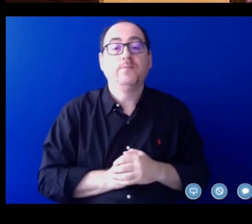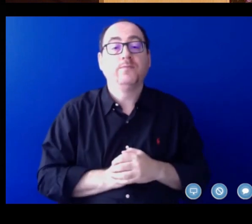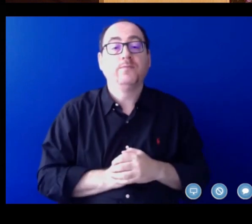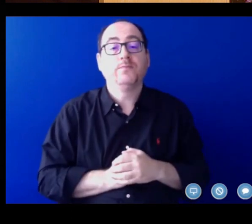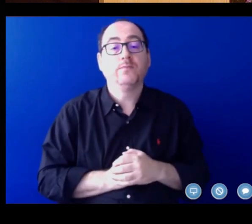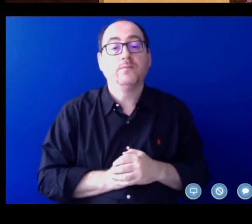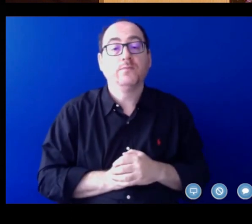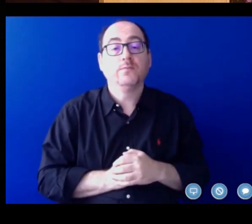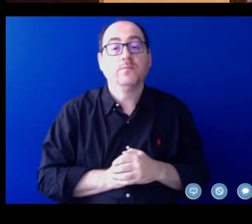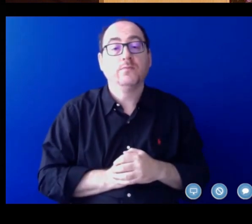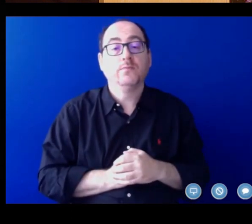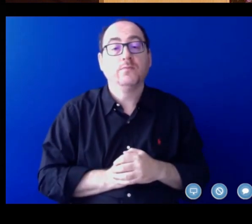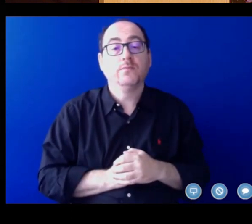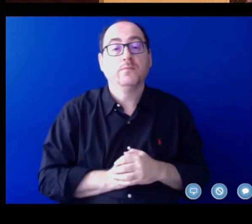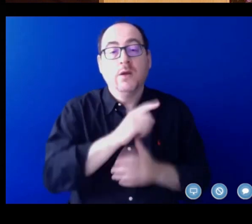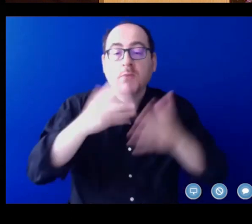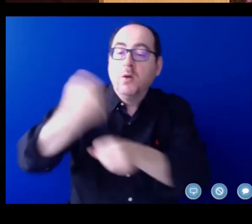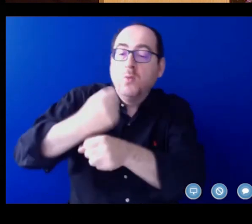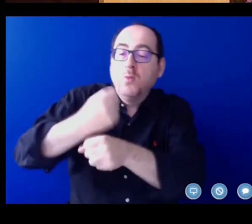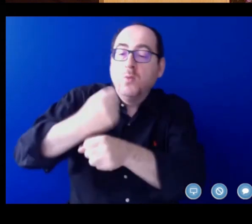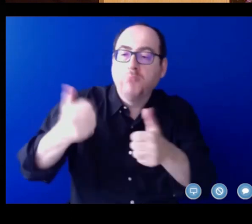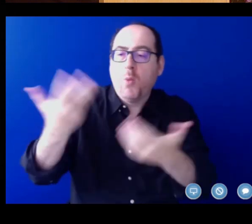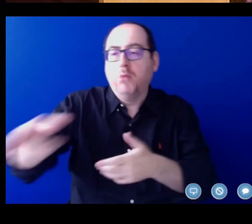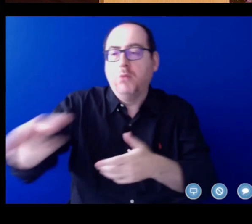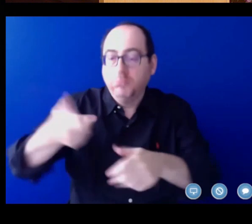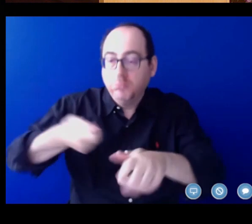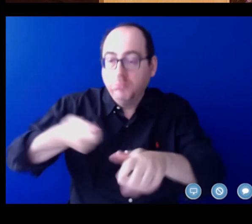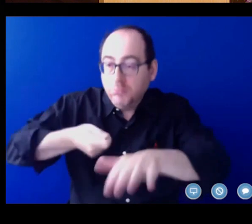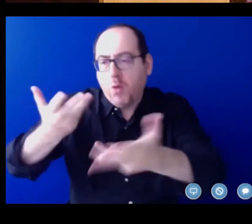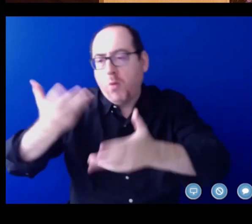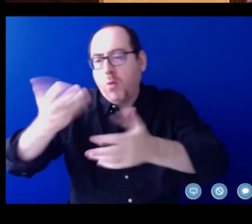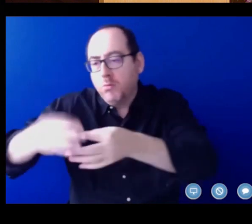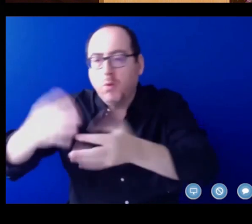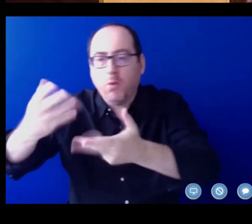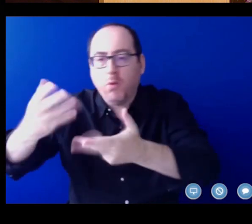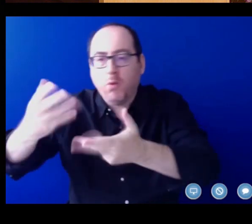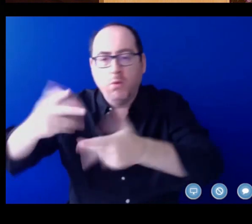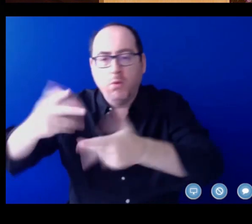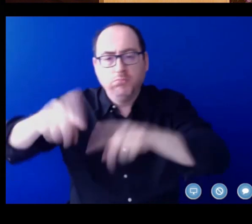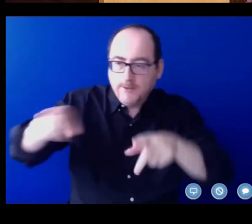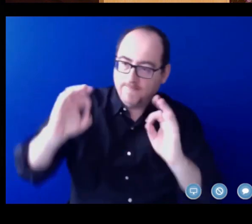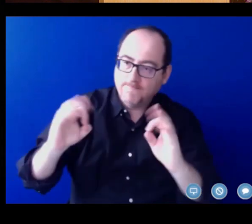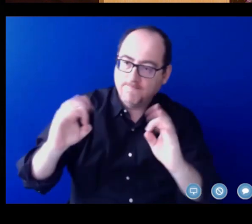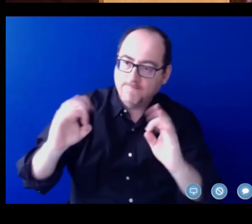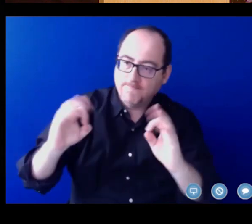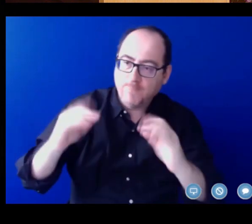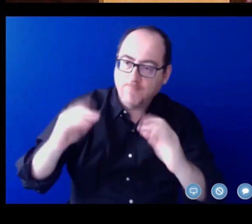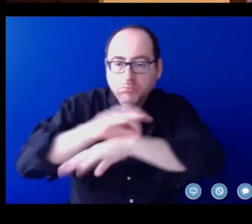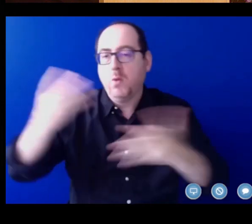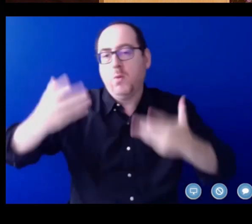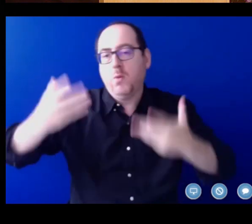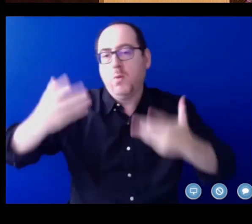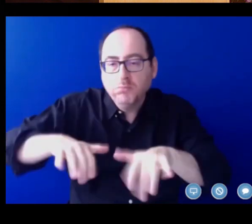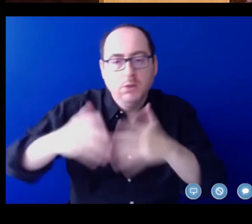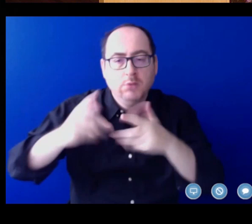work skills with opportunities for part-time work experience or volunteering for students. It provides psychosocial